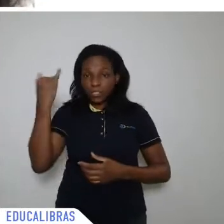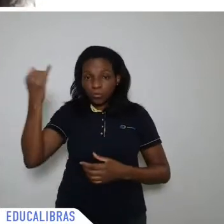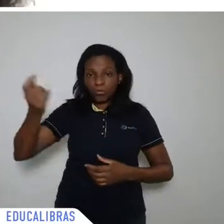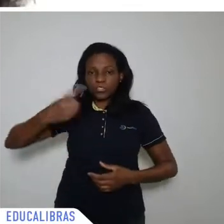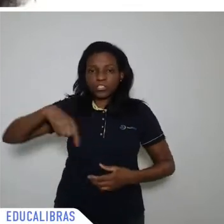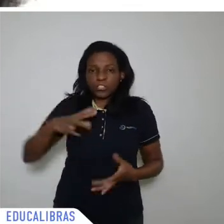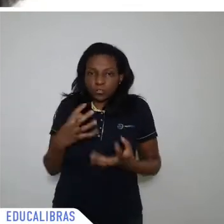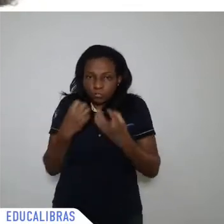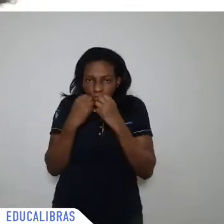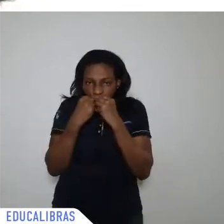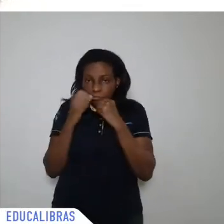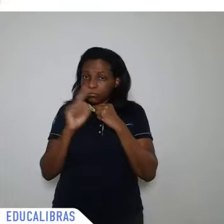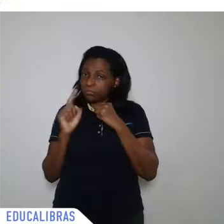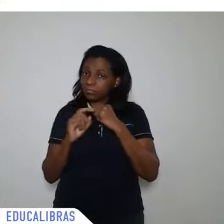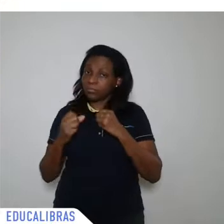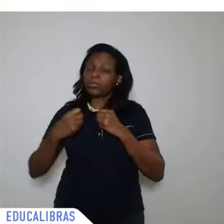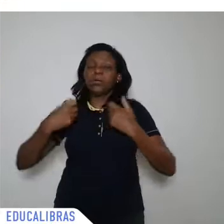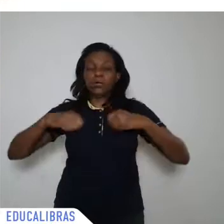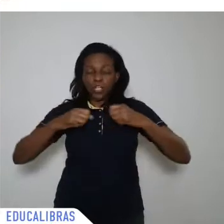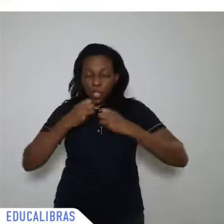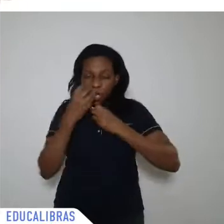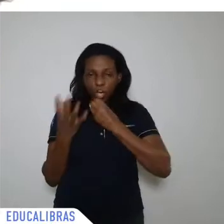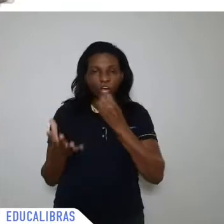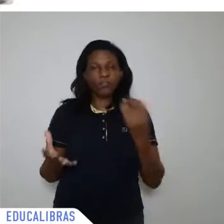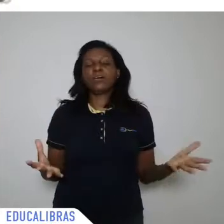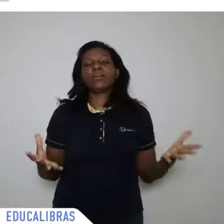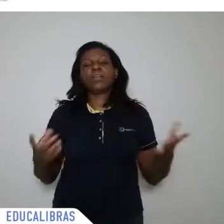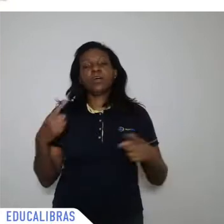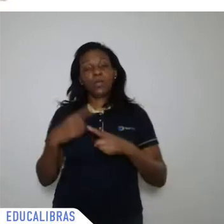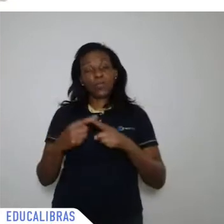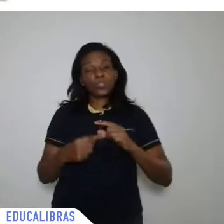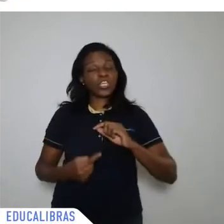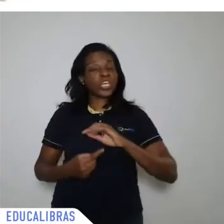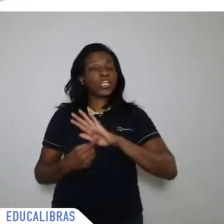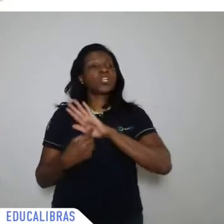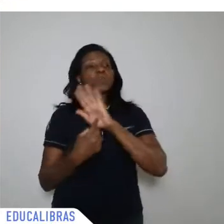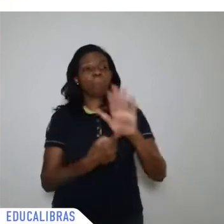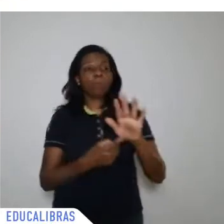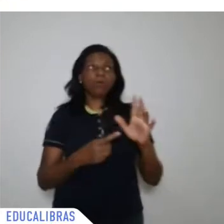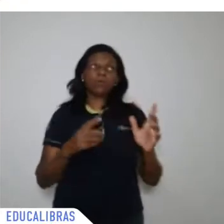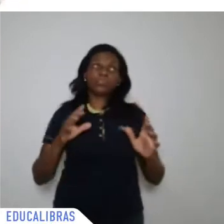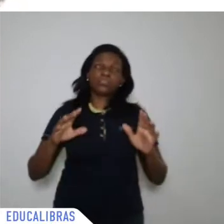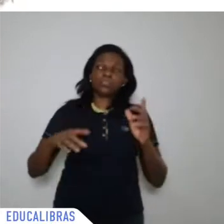Bem that addresses the idea of passing messages along.